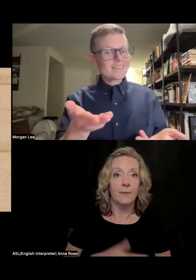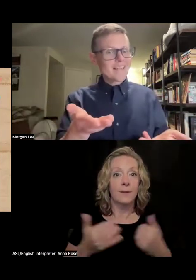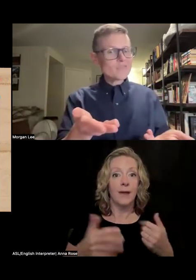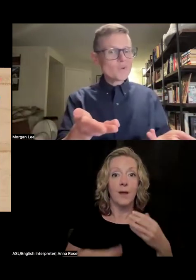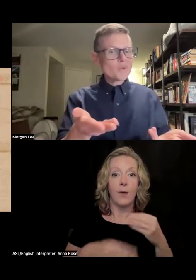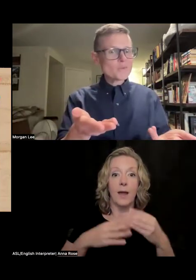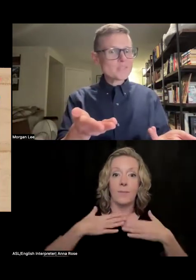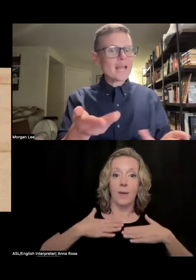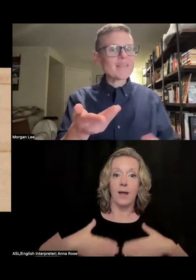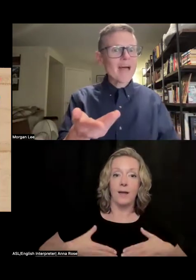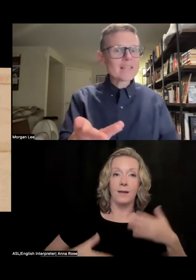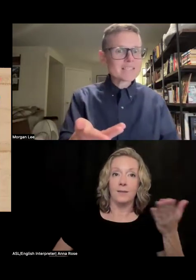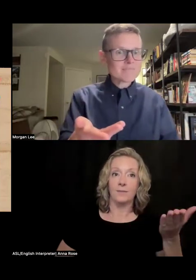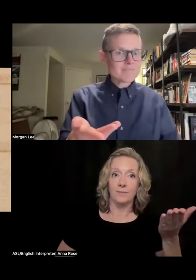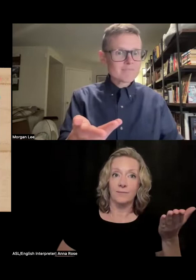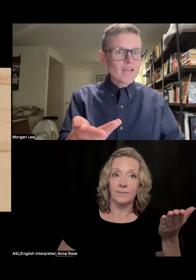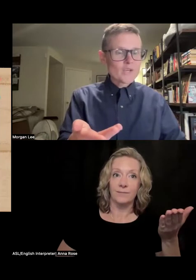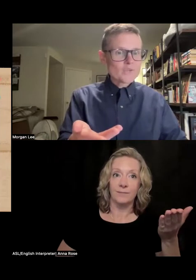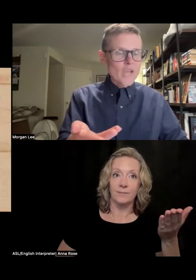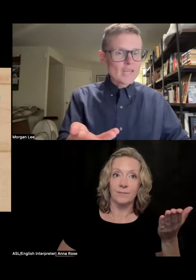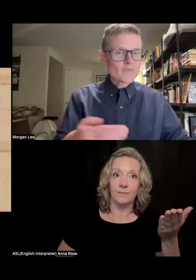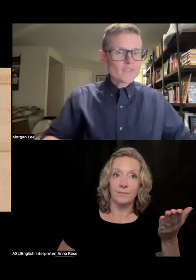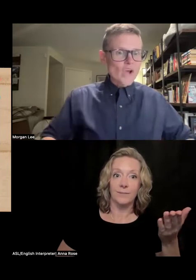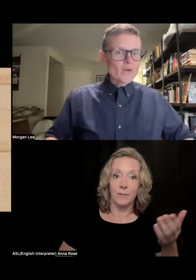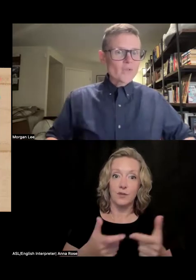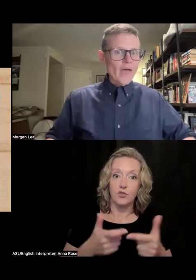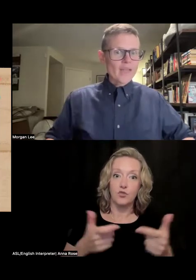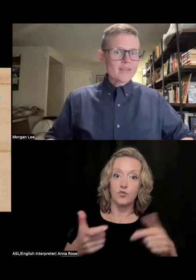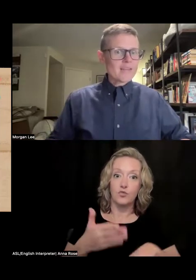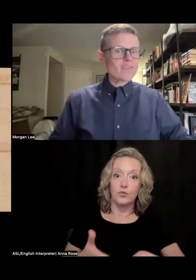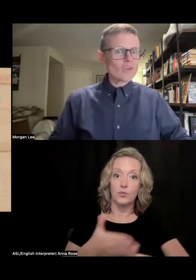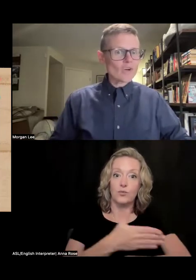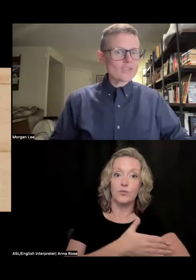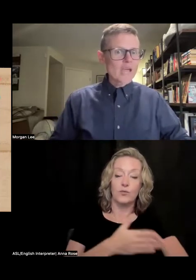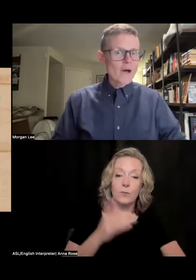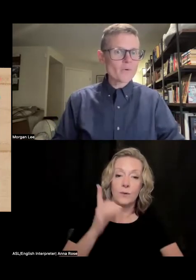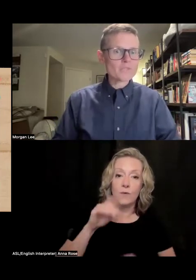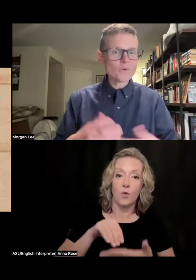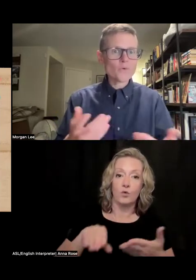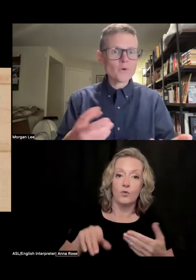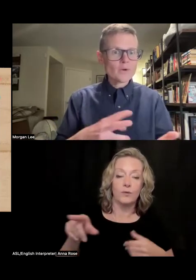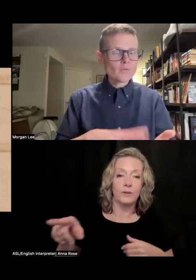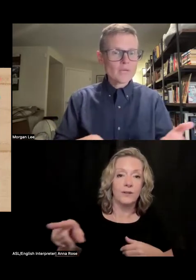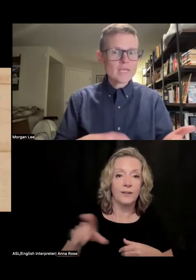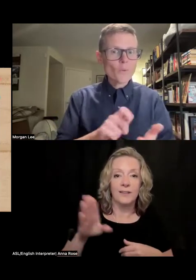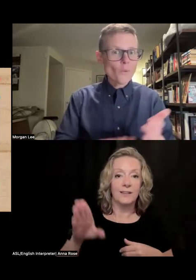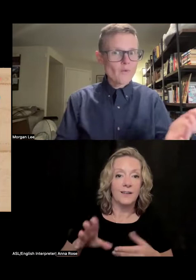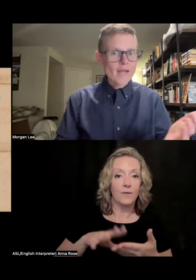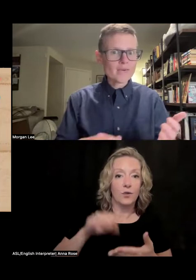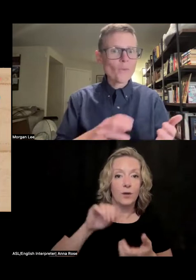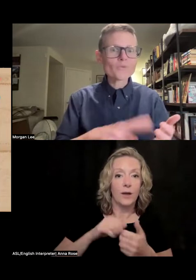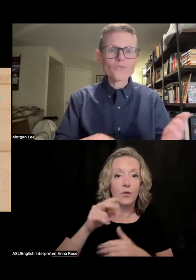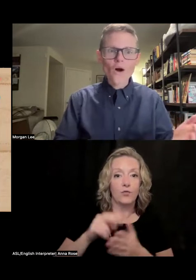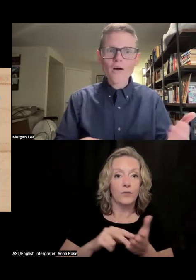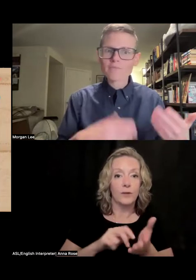that. They have torsos, and that's a huge gain for a child that never learned how to read or